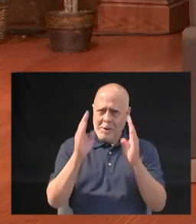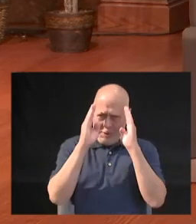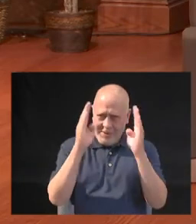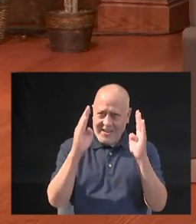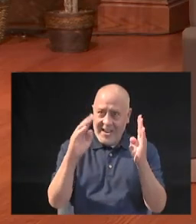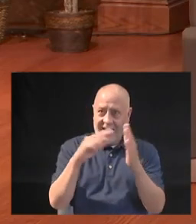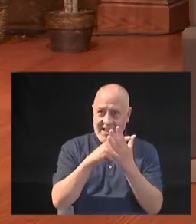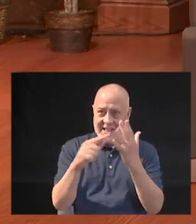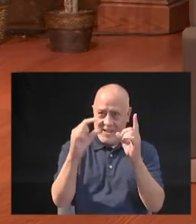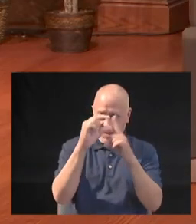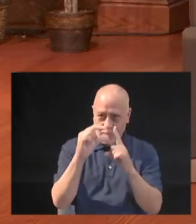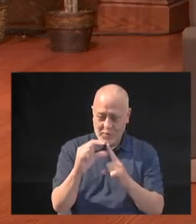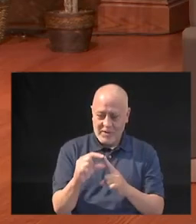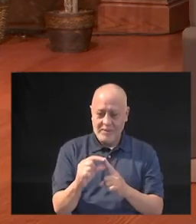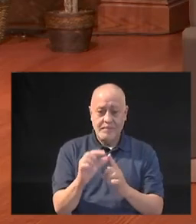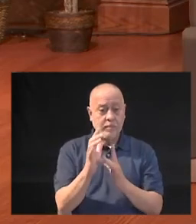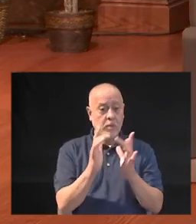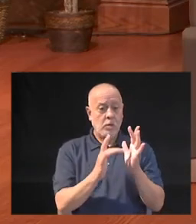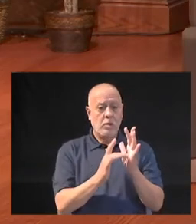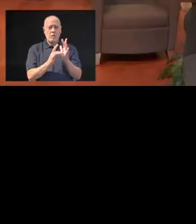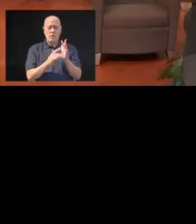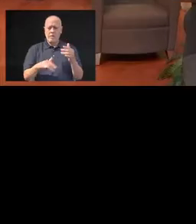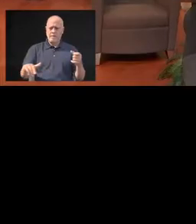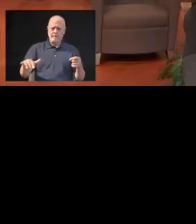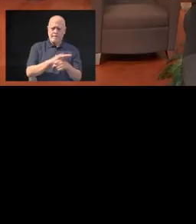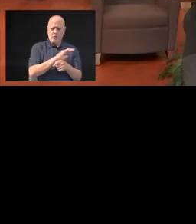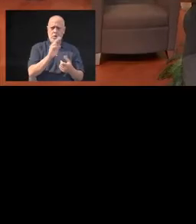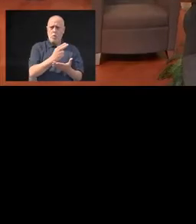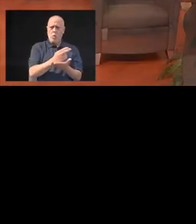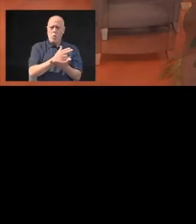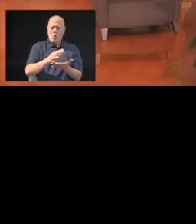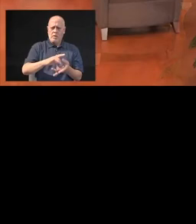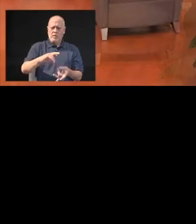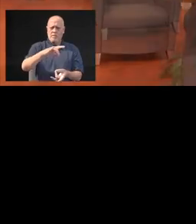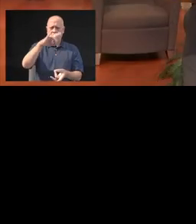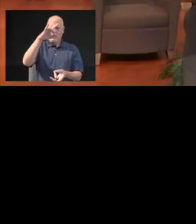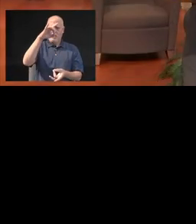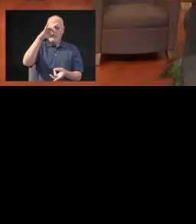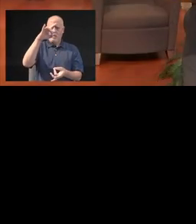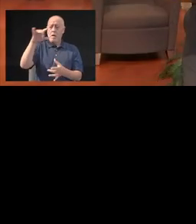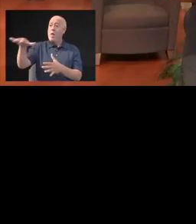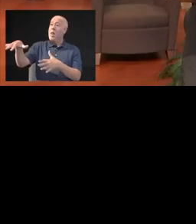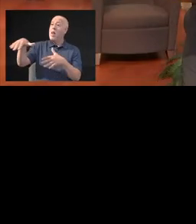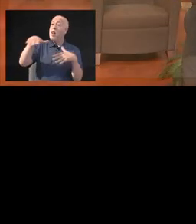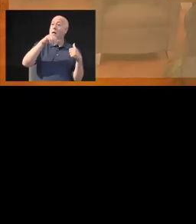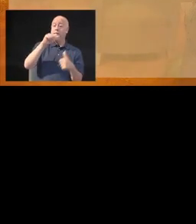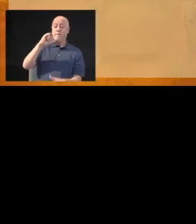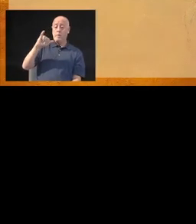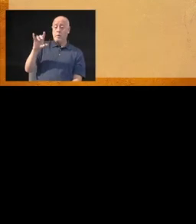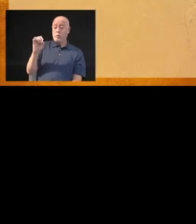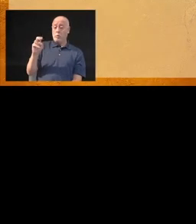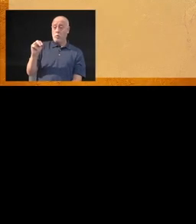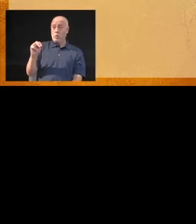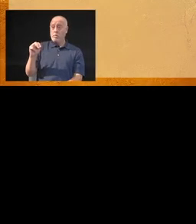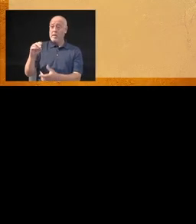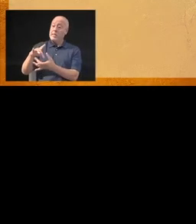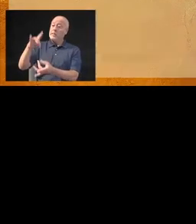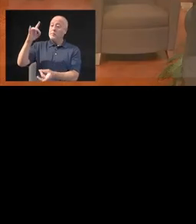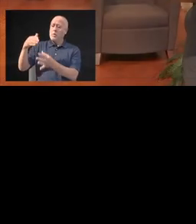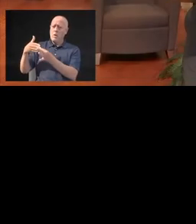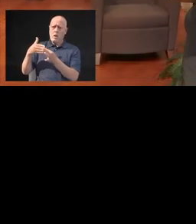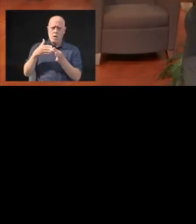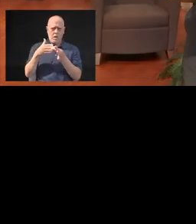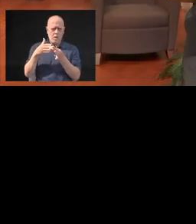words. Jesus, full of the Holy Spirit, left the Jordan and was led by the Spirit into the